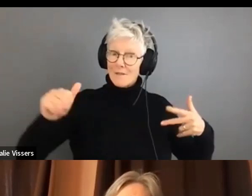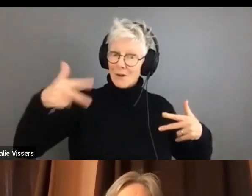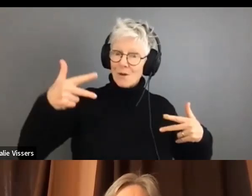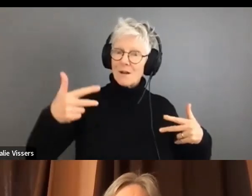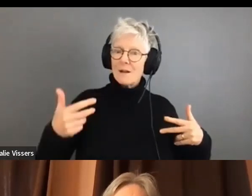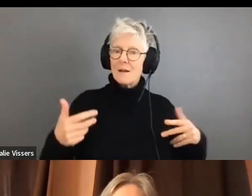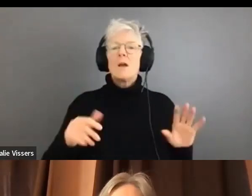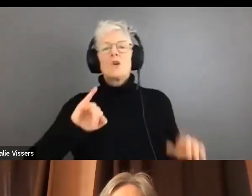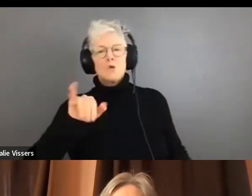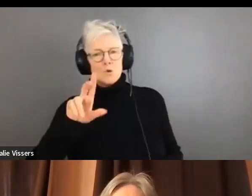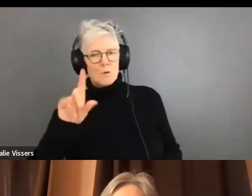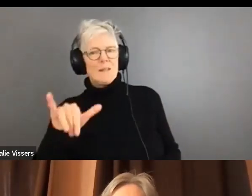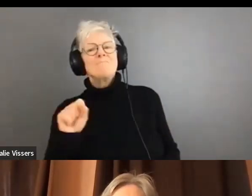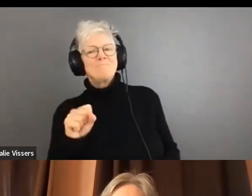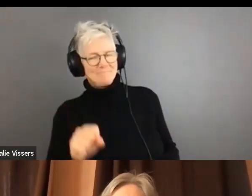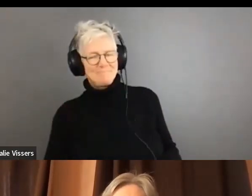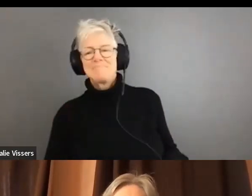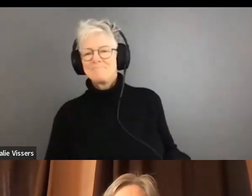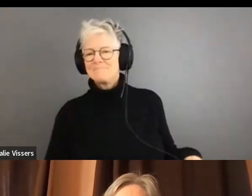yeah, I think I